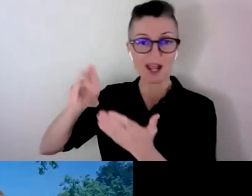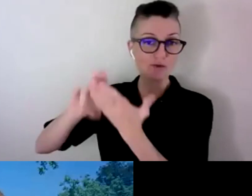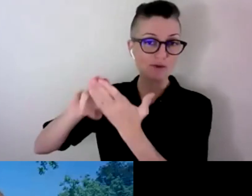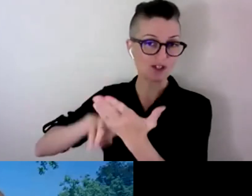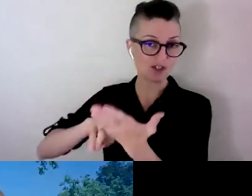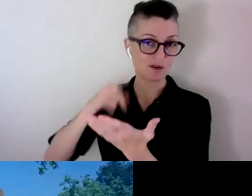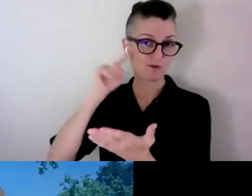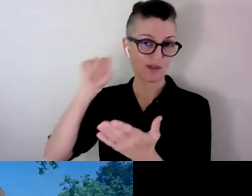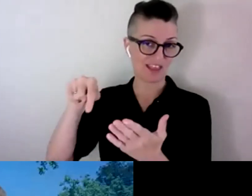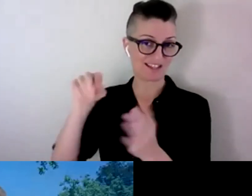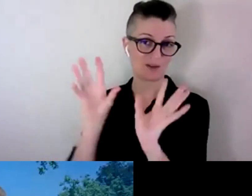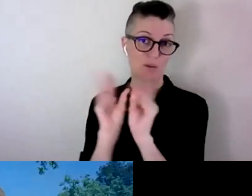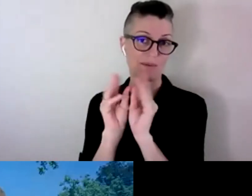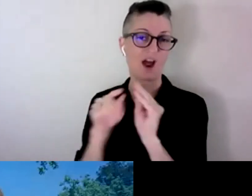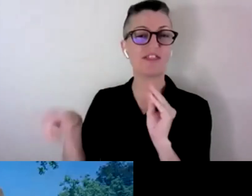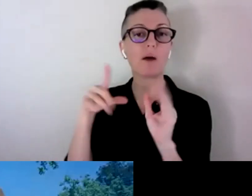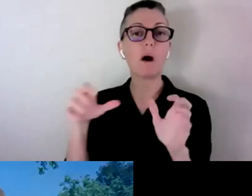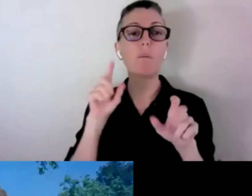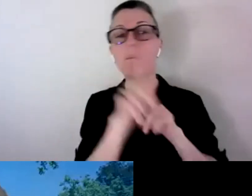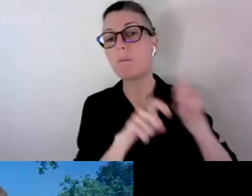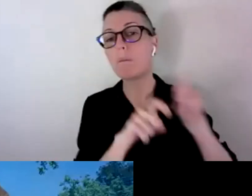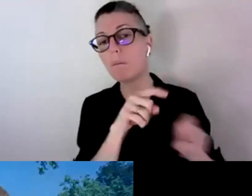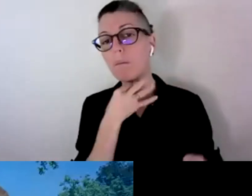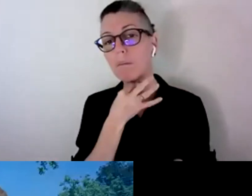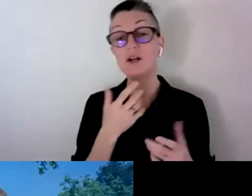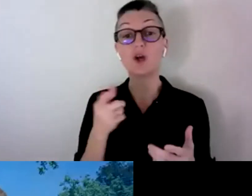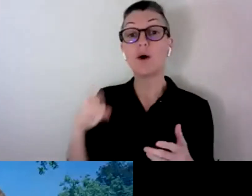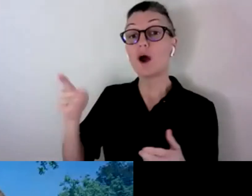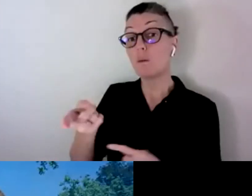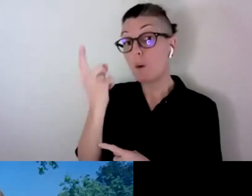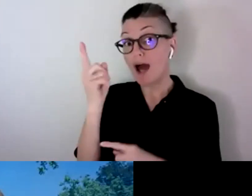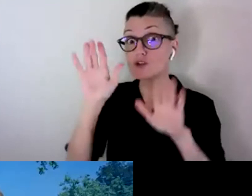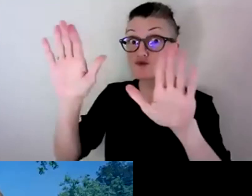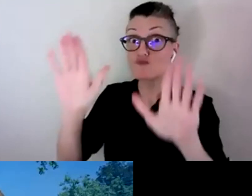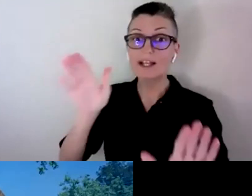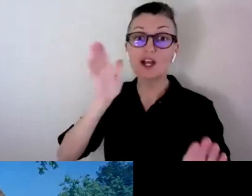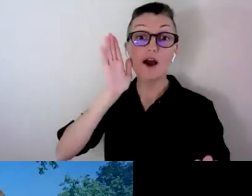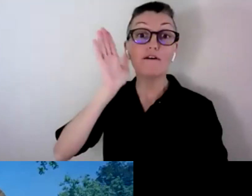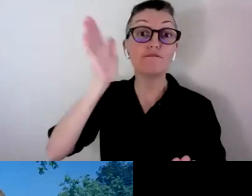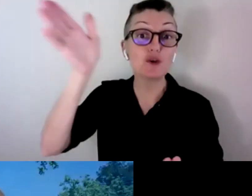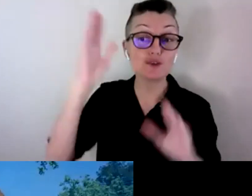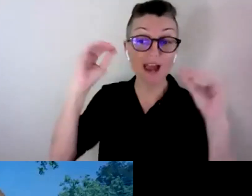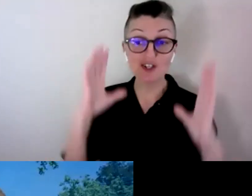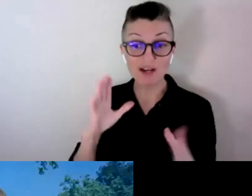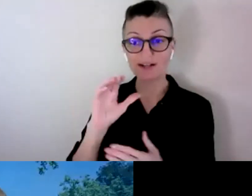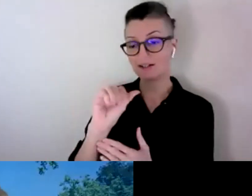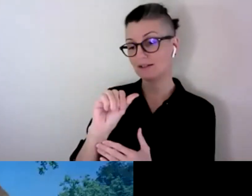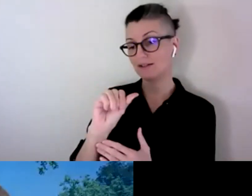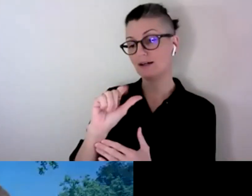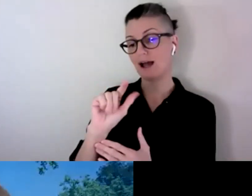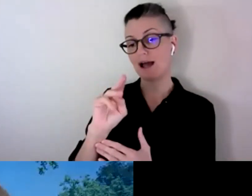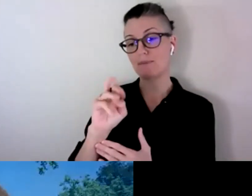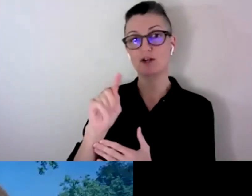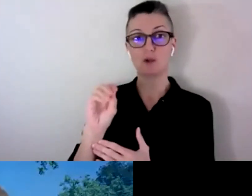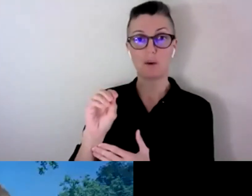so I want to introduce a great future educator. Alberto Camacho is a student with us in our credential